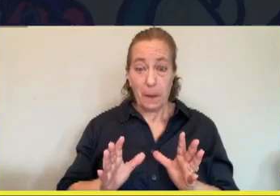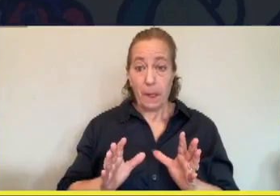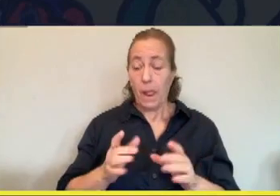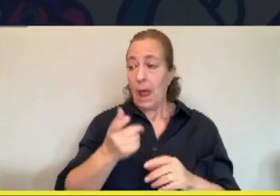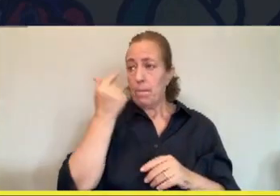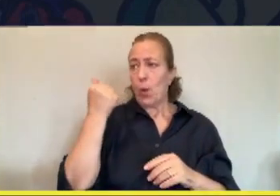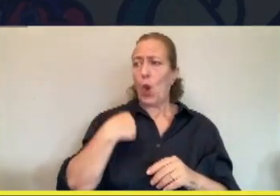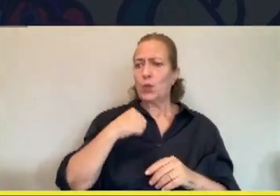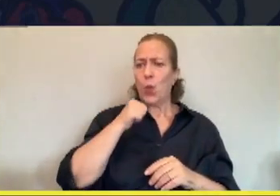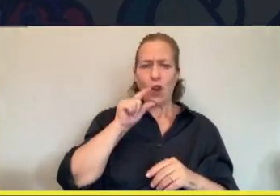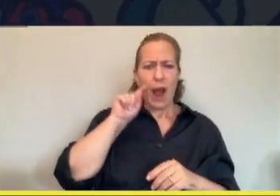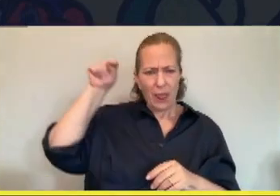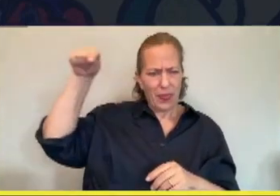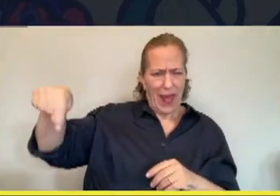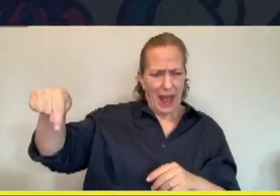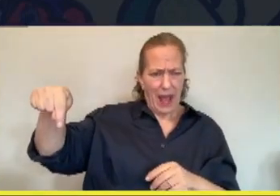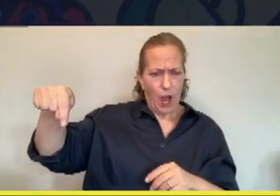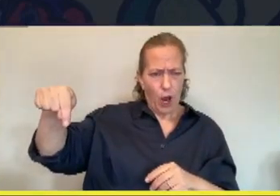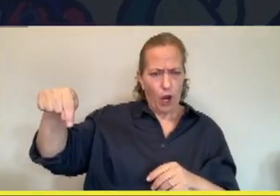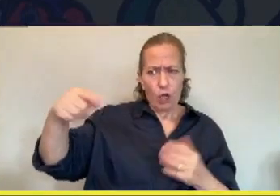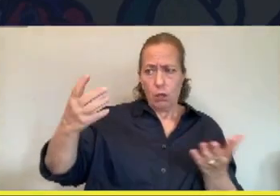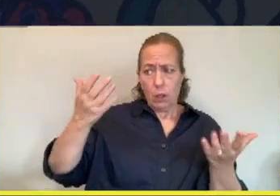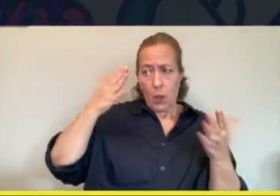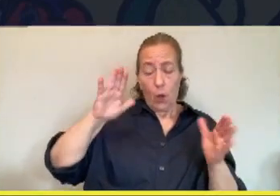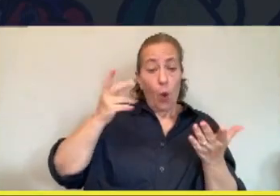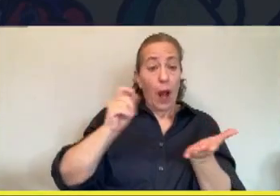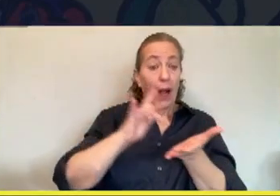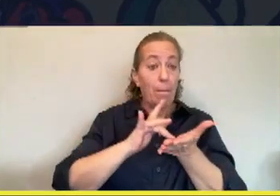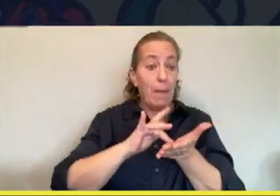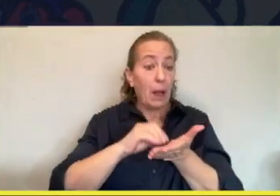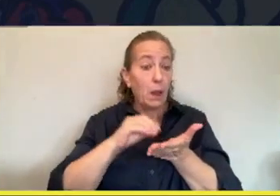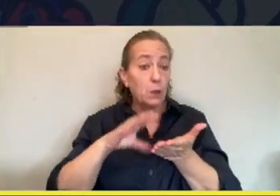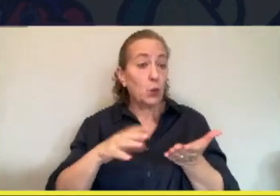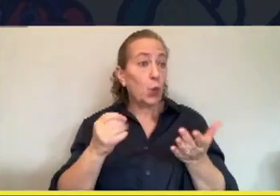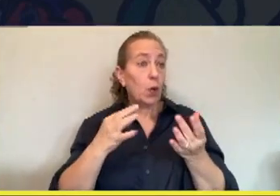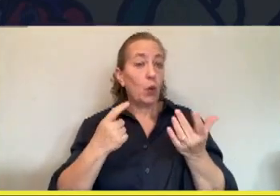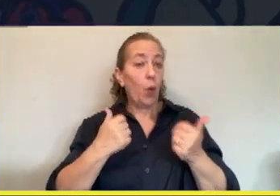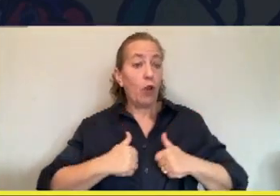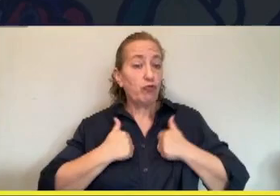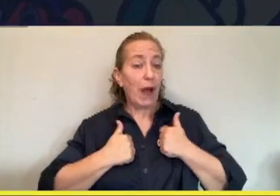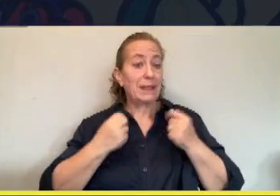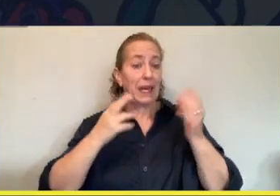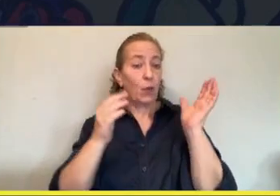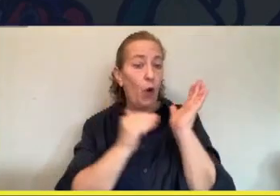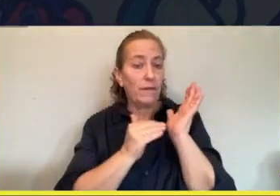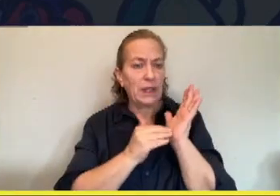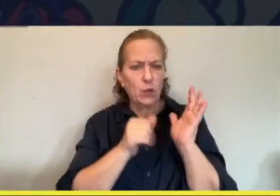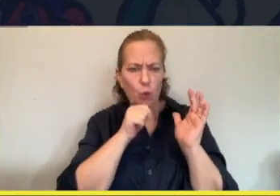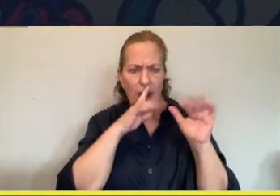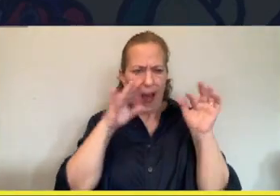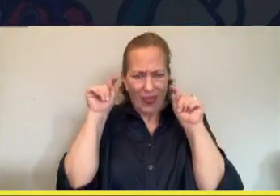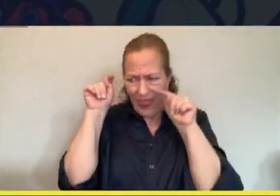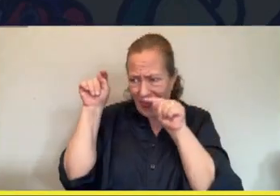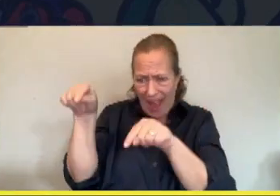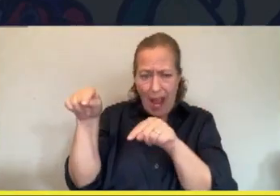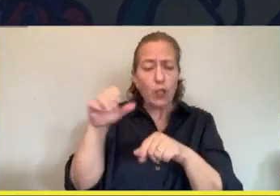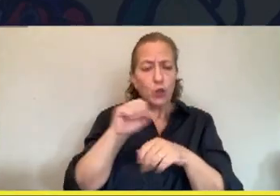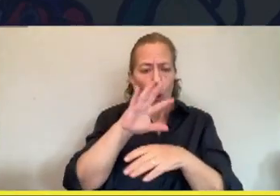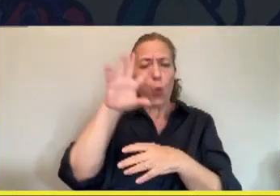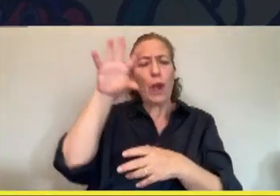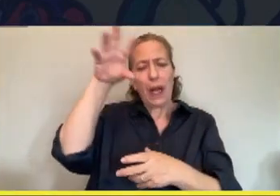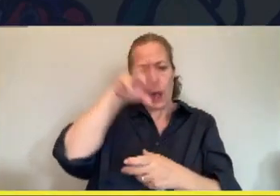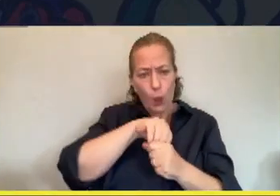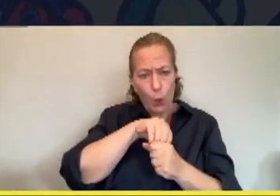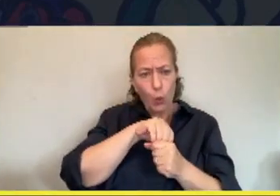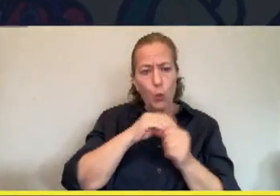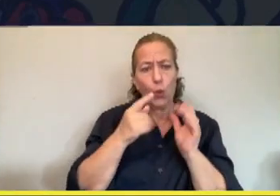trenches for a medical student, a resident, or a physician. And so we will include